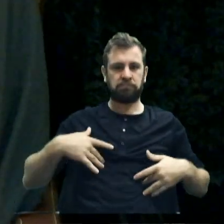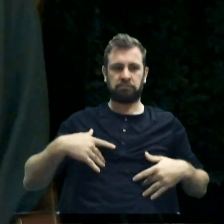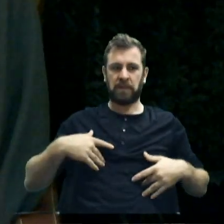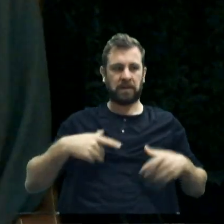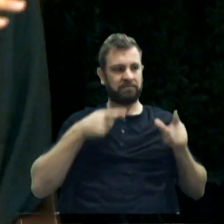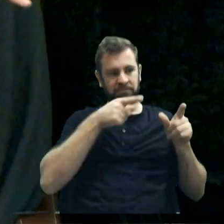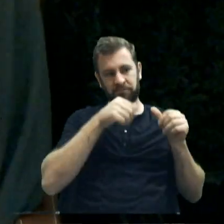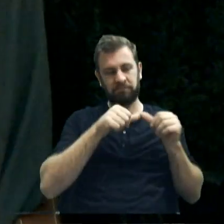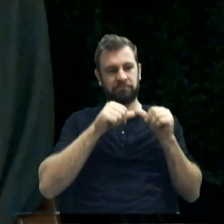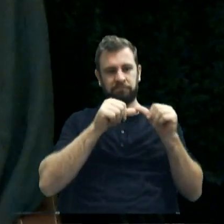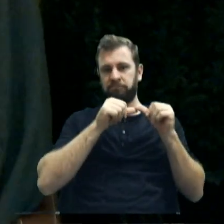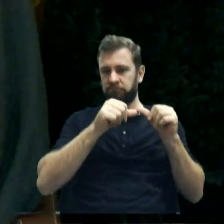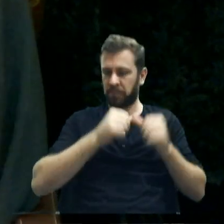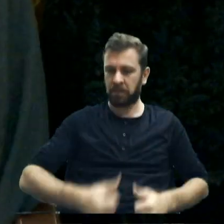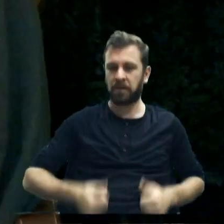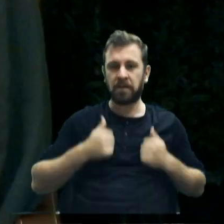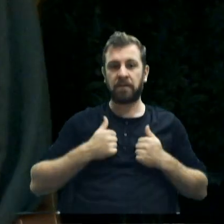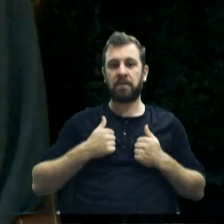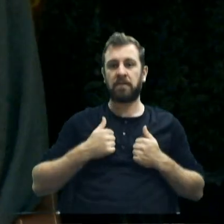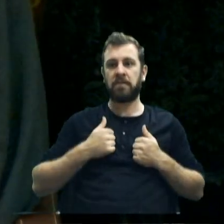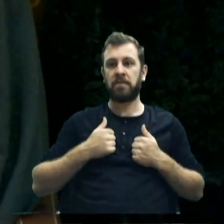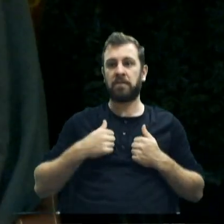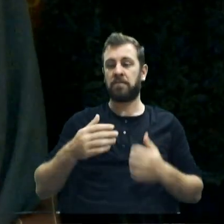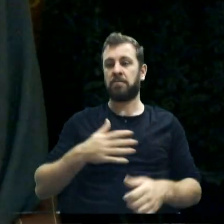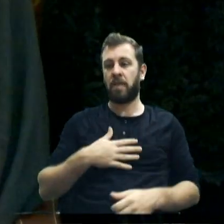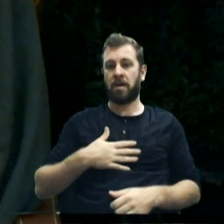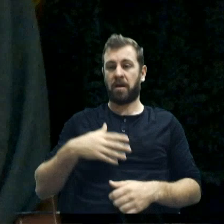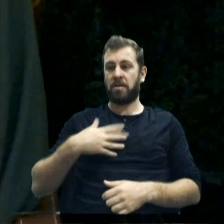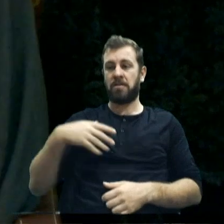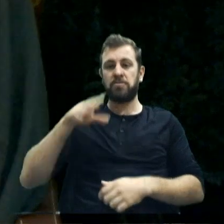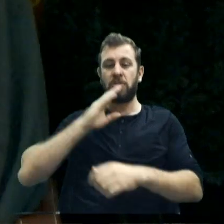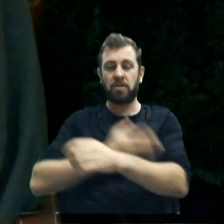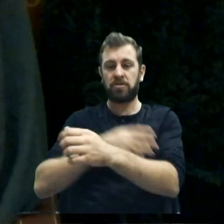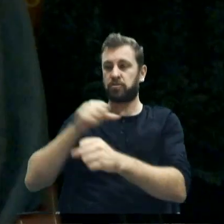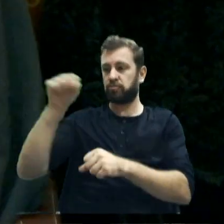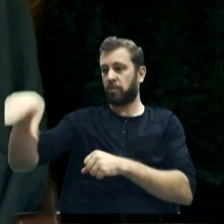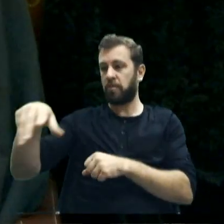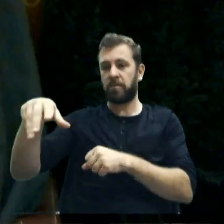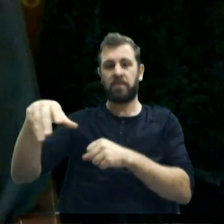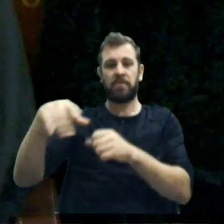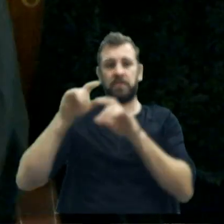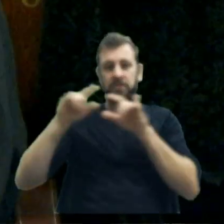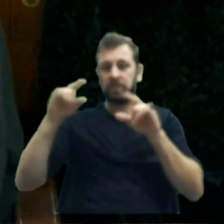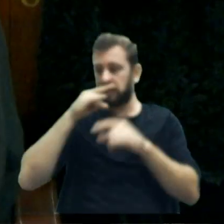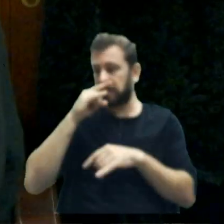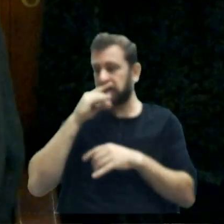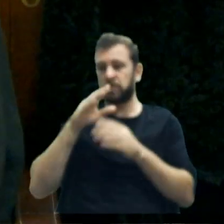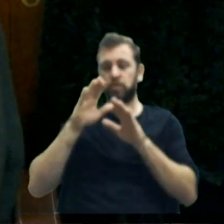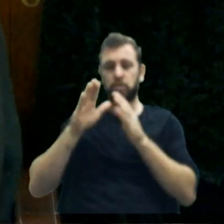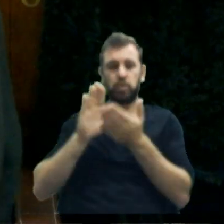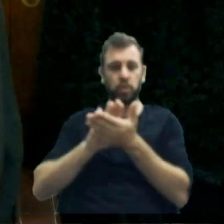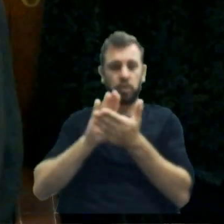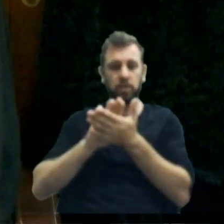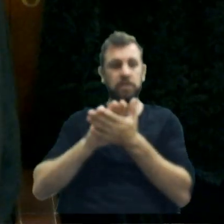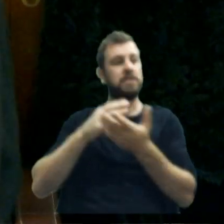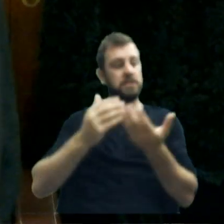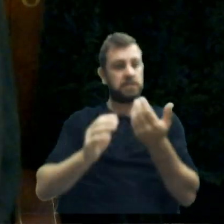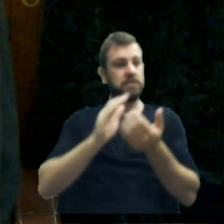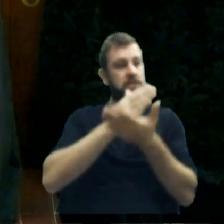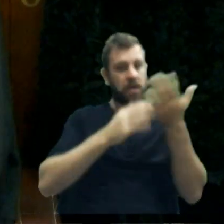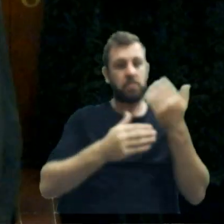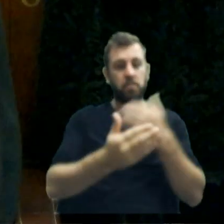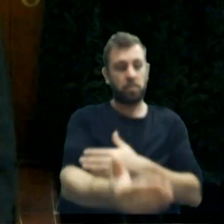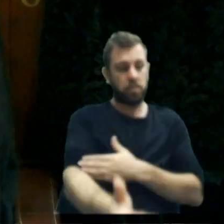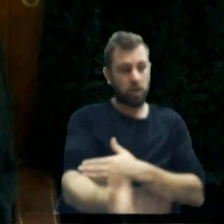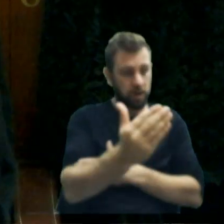And we would, of course, after dropping our girls off to school, we would go every morning there about 9 a.m. or so. We walk in, and certain mornings, of course, we would see